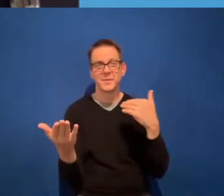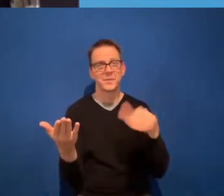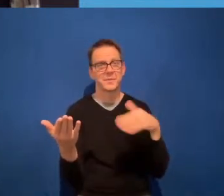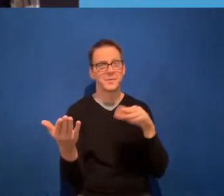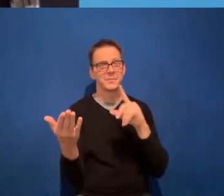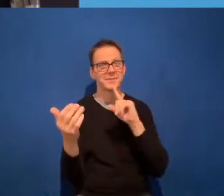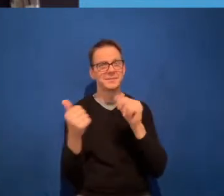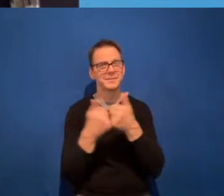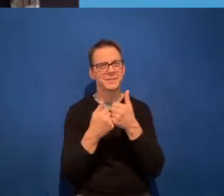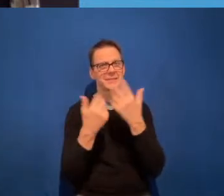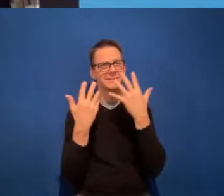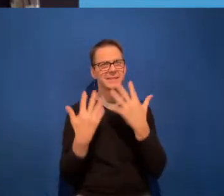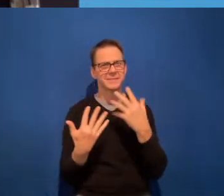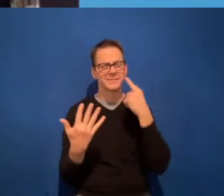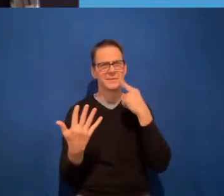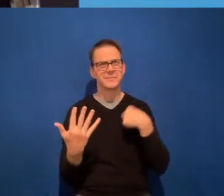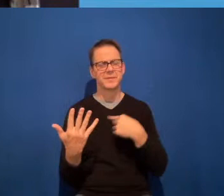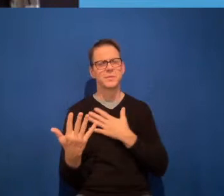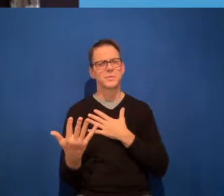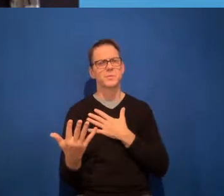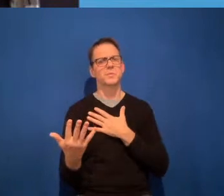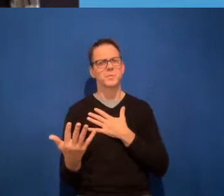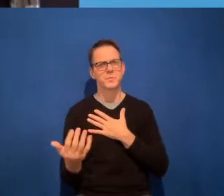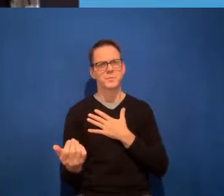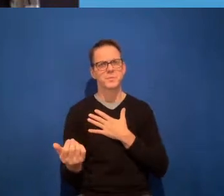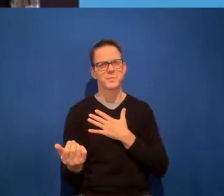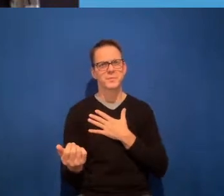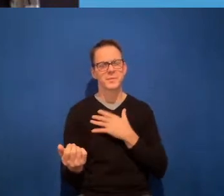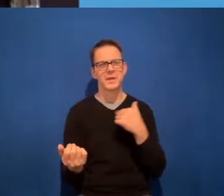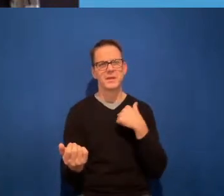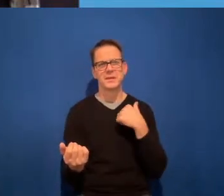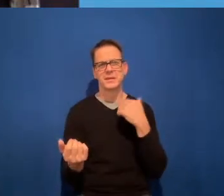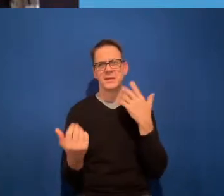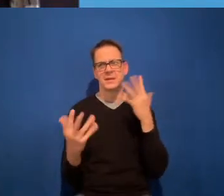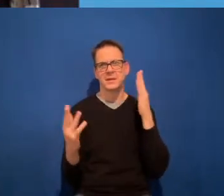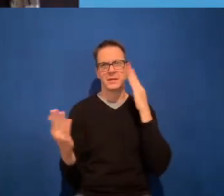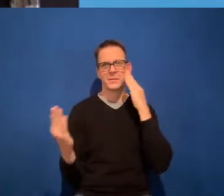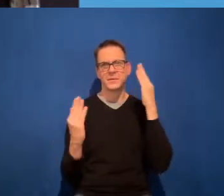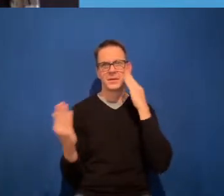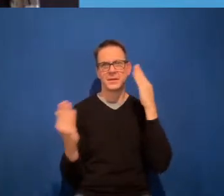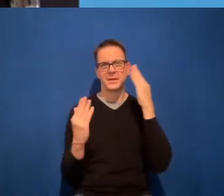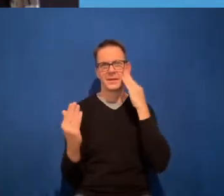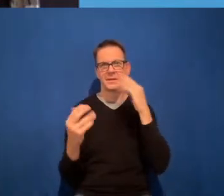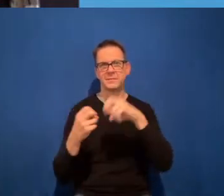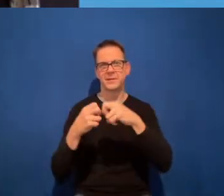me. And I'm aware of the issues in our